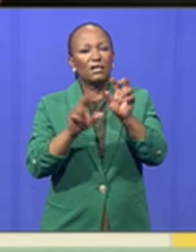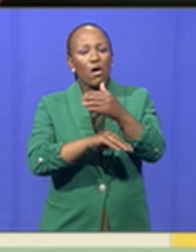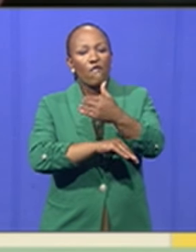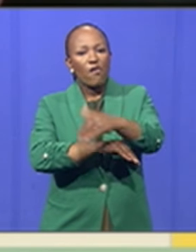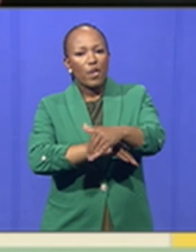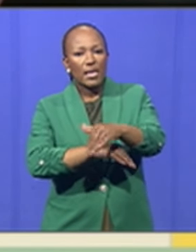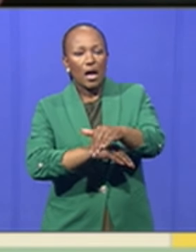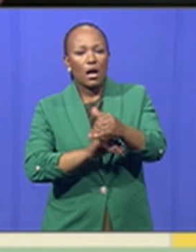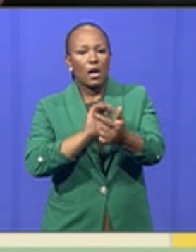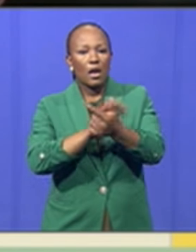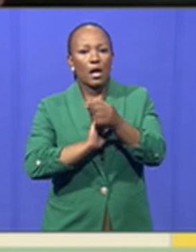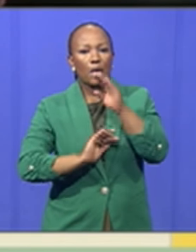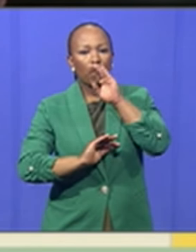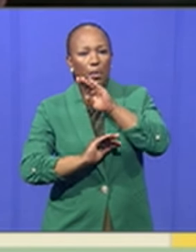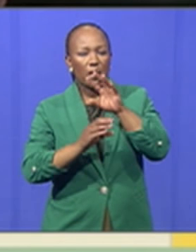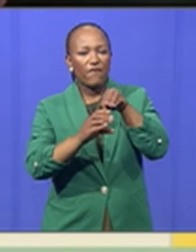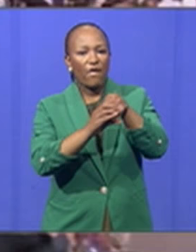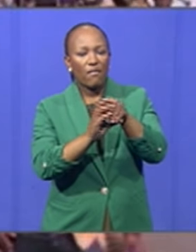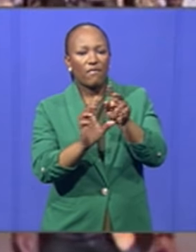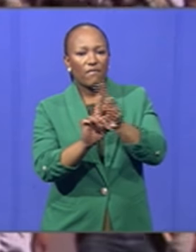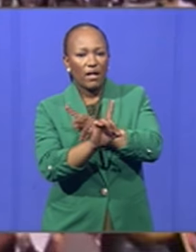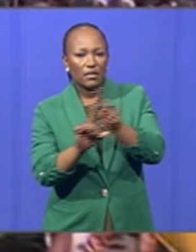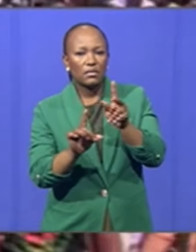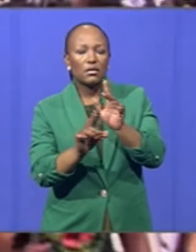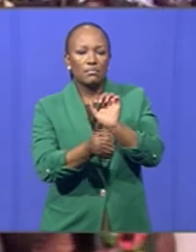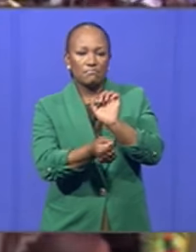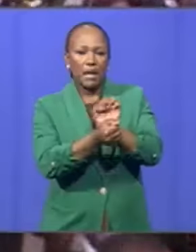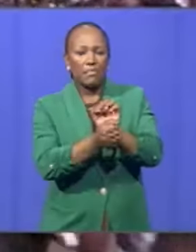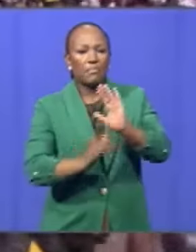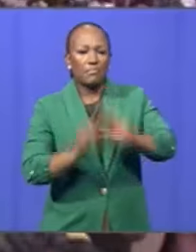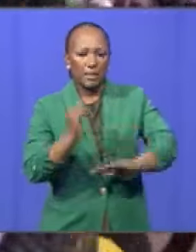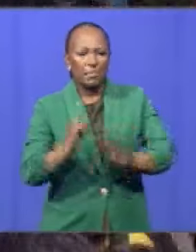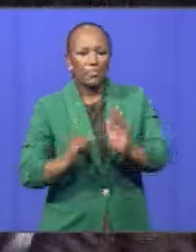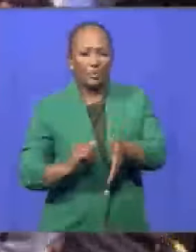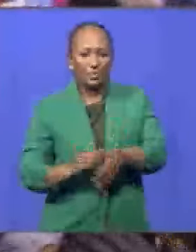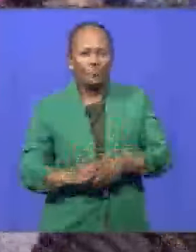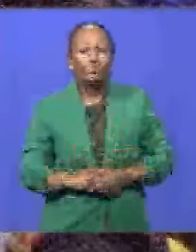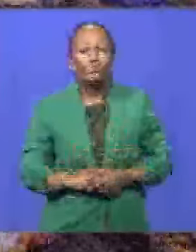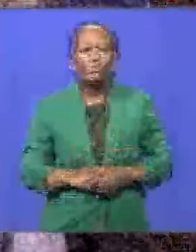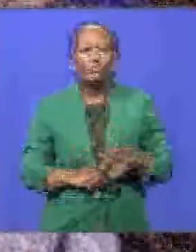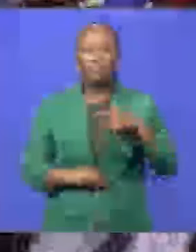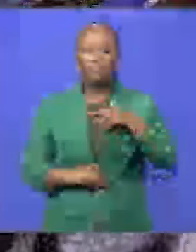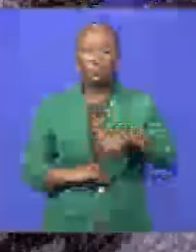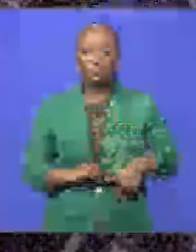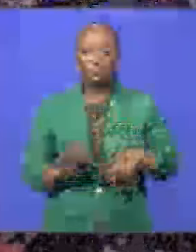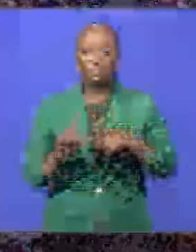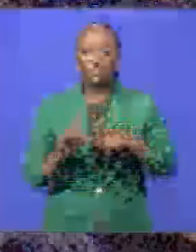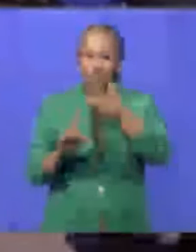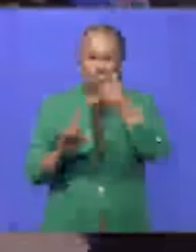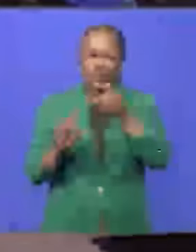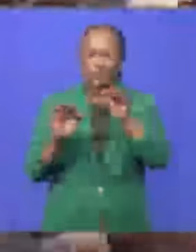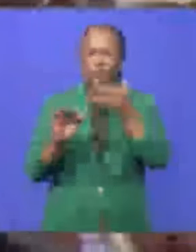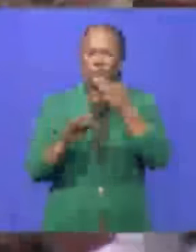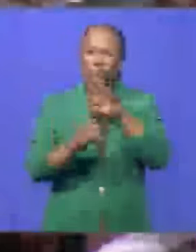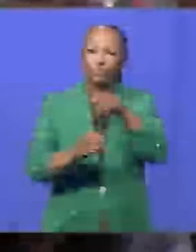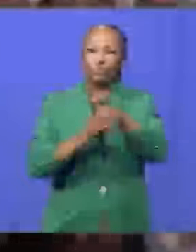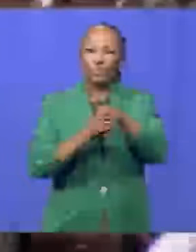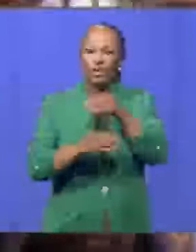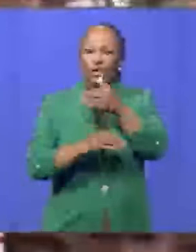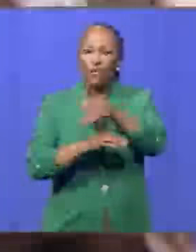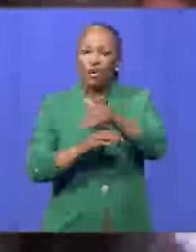arrests and there will be charges. Mopresidente Cyril Ramaphosa o re bao ba kgathile go tema dikgarurung tša go amana